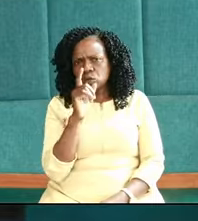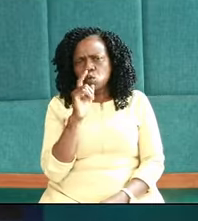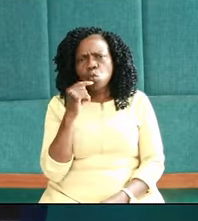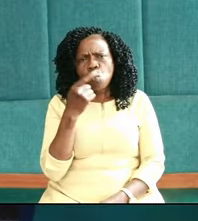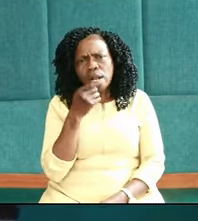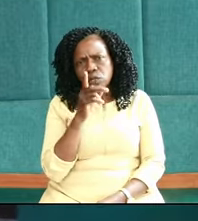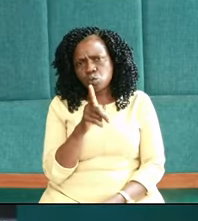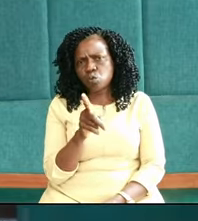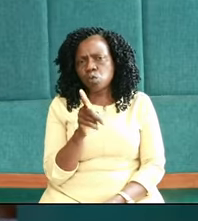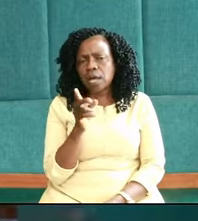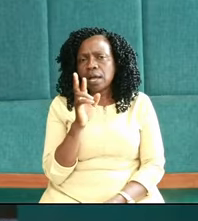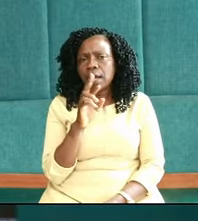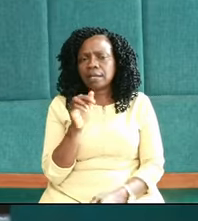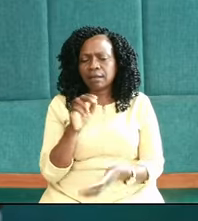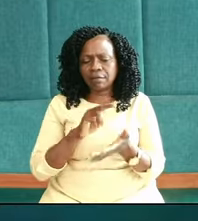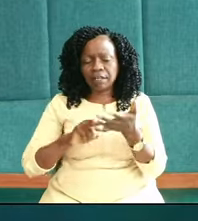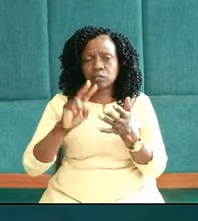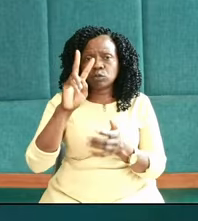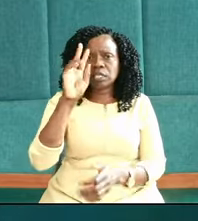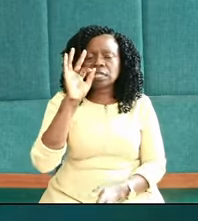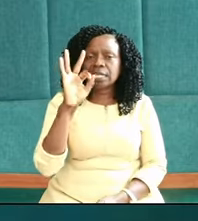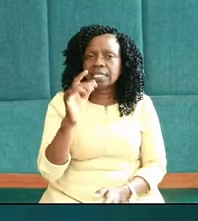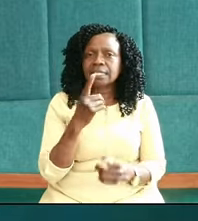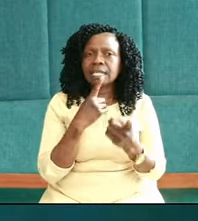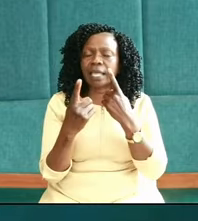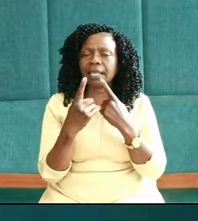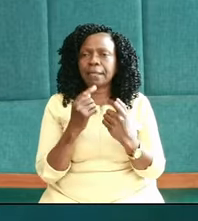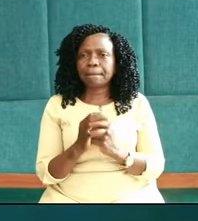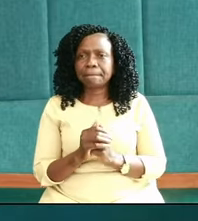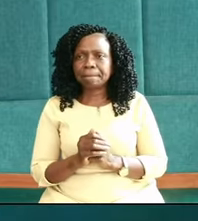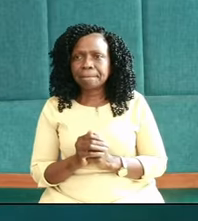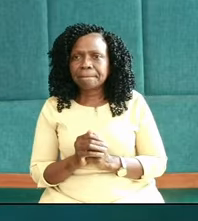you? And in verse 23 is saying,